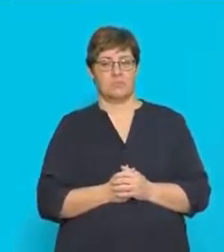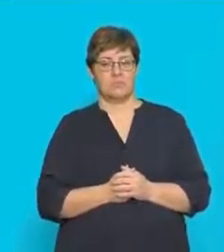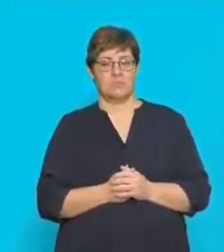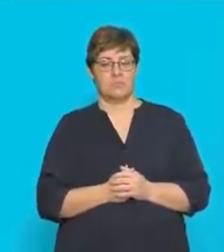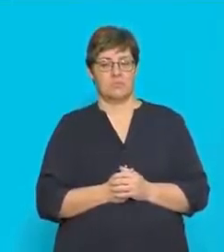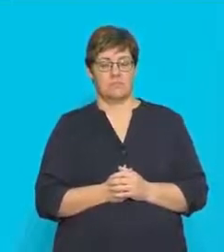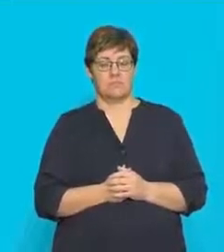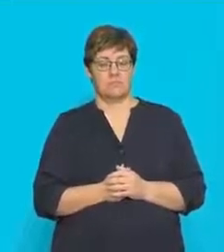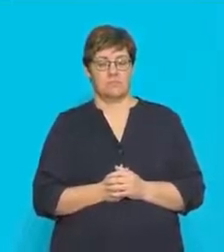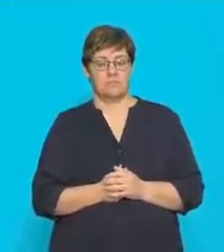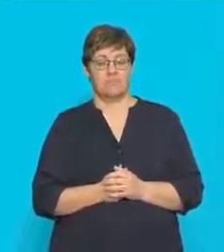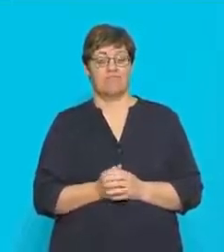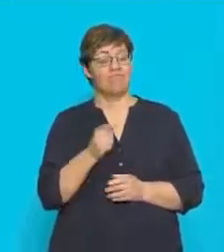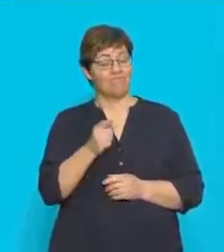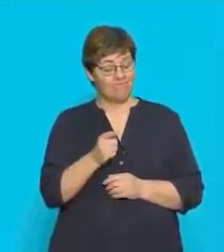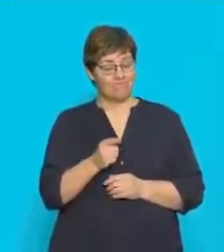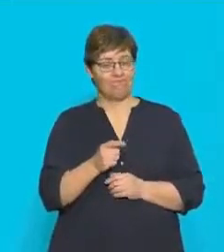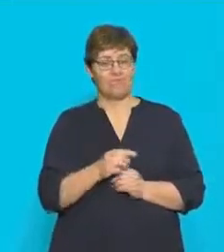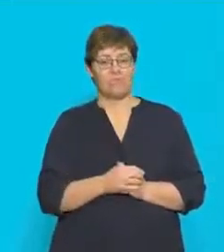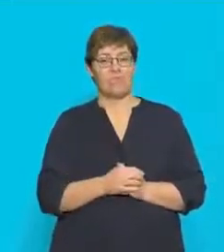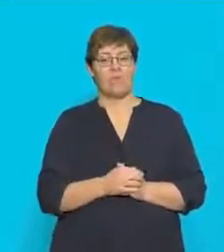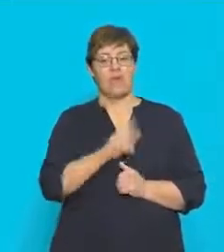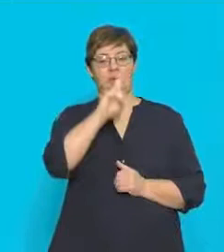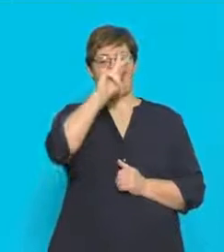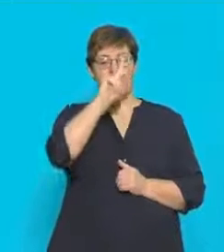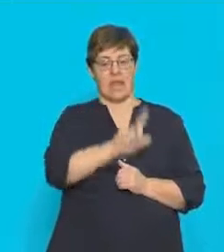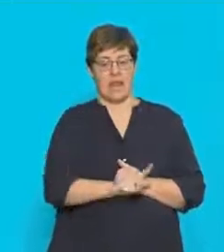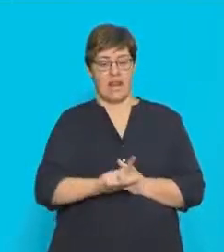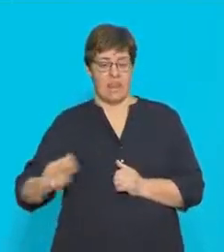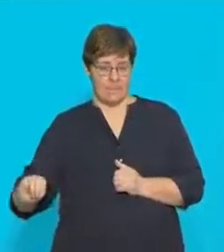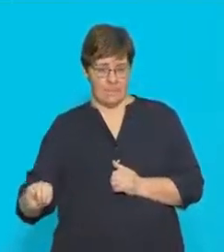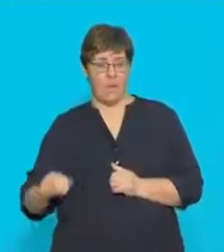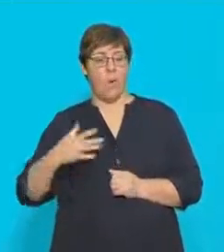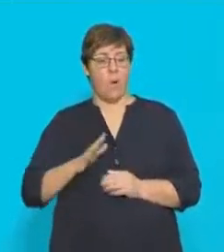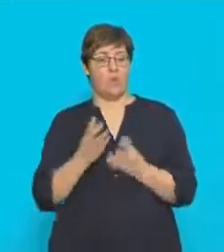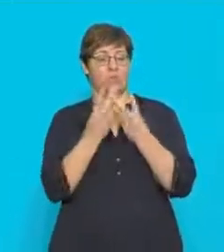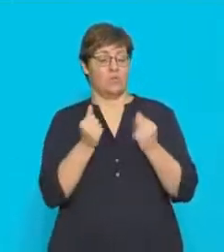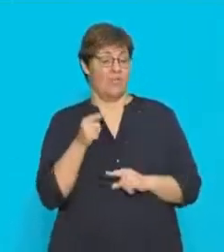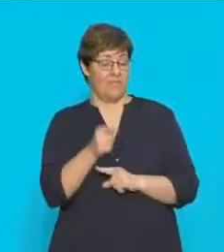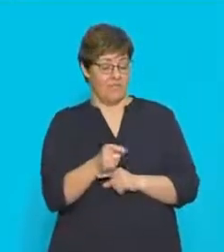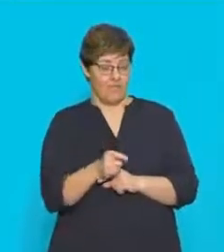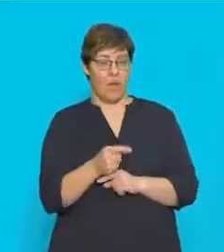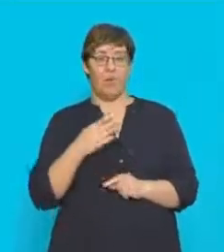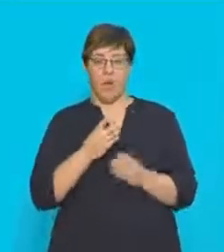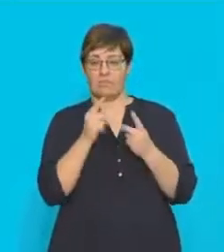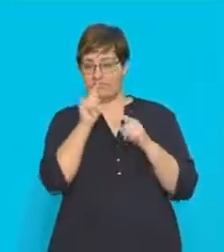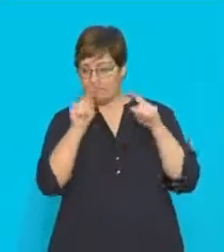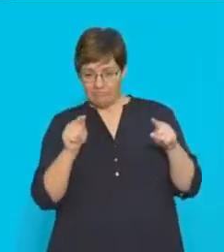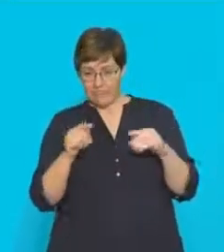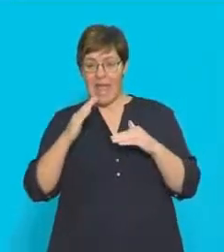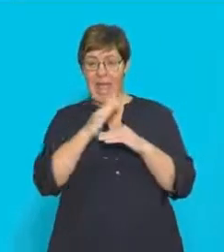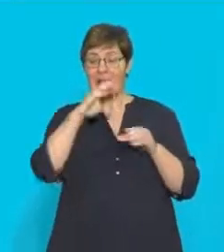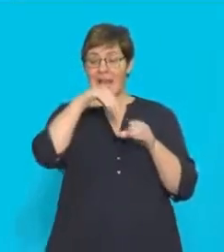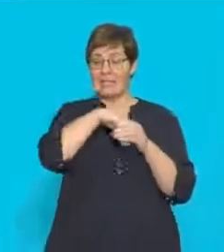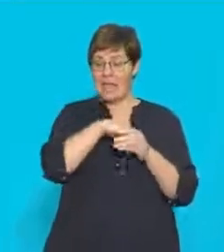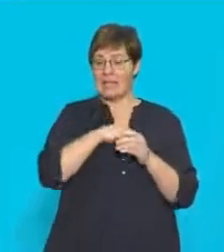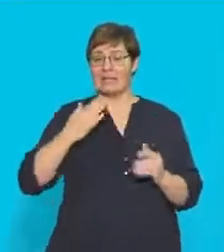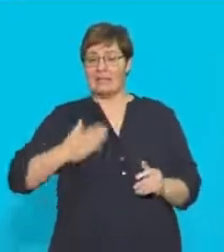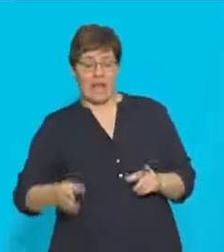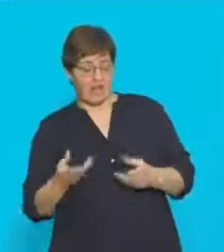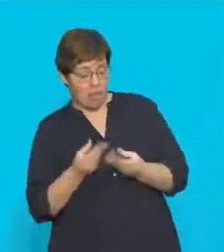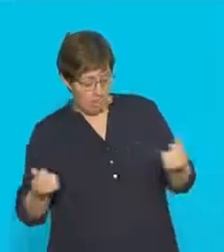So here's triangle KLM, and they want us to solve the triangle. They want us to find all the missing angles and sides.